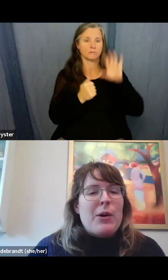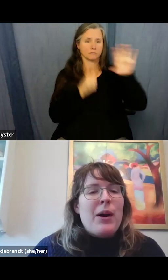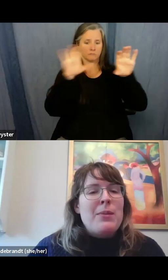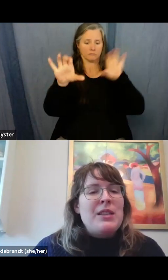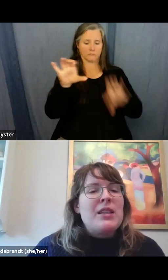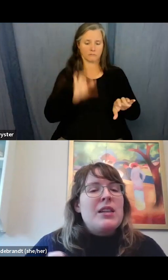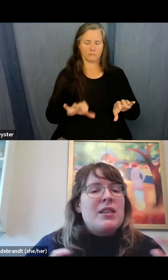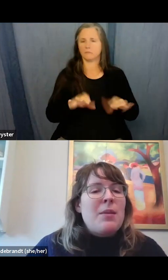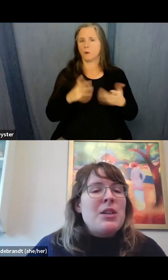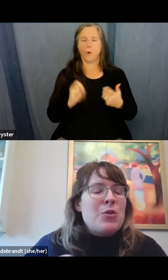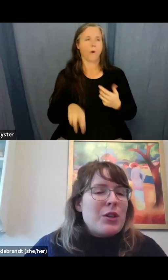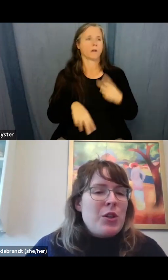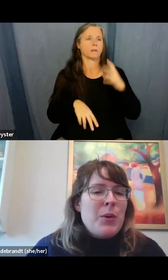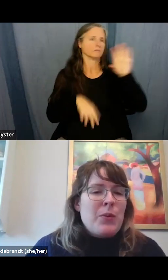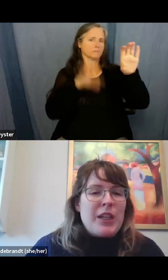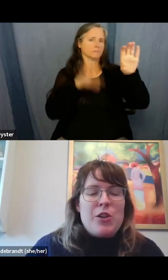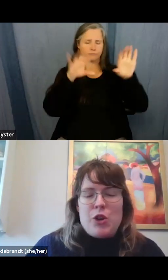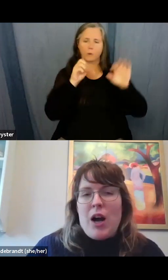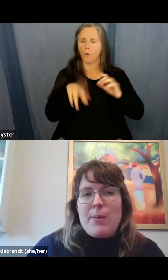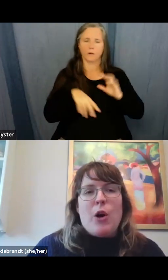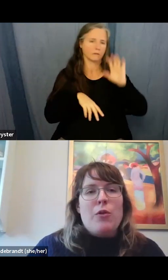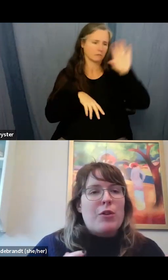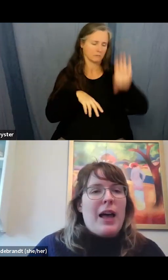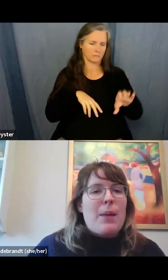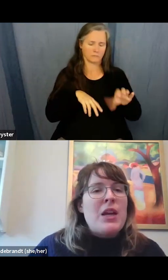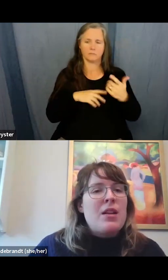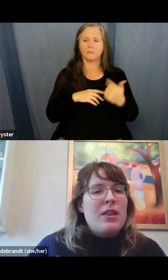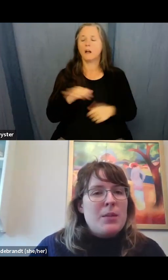reporting requirements, some districts do a really good job of